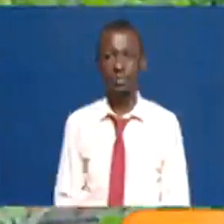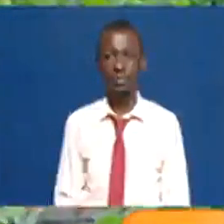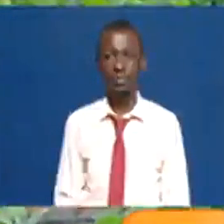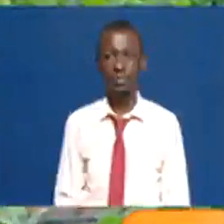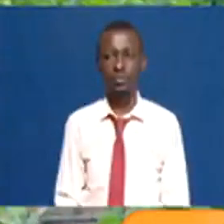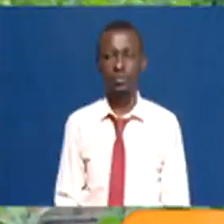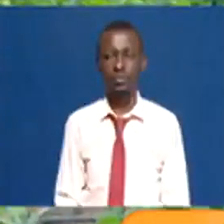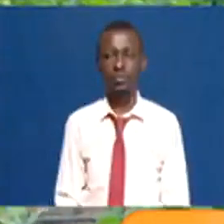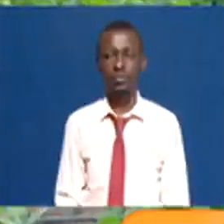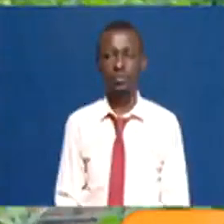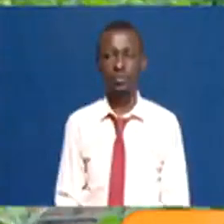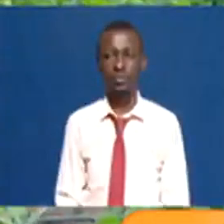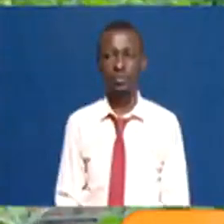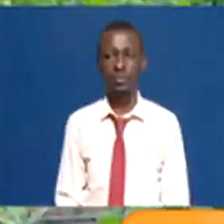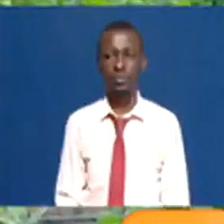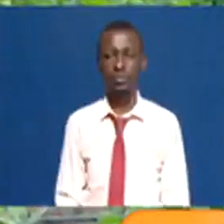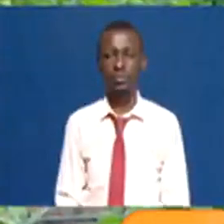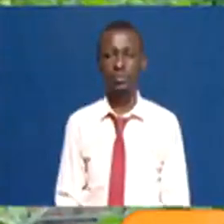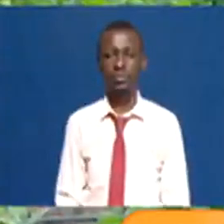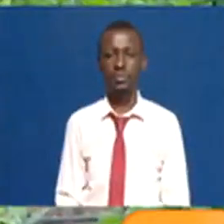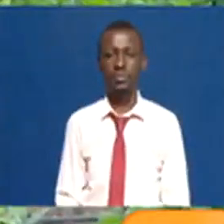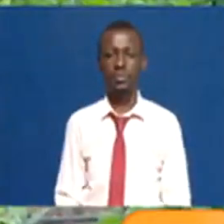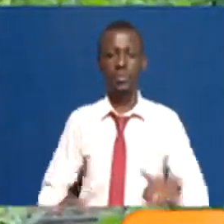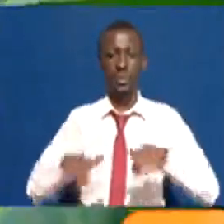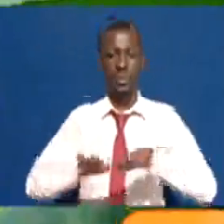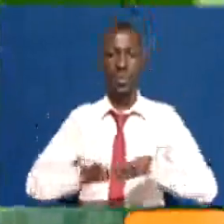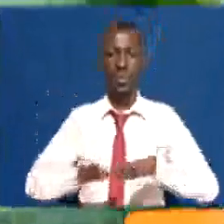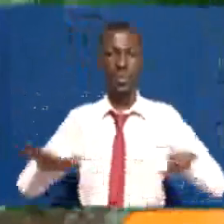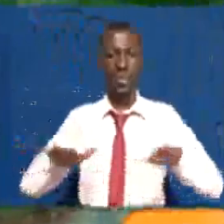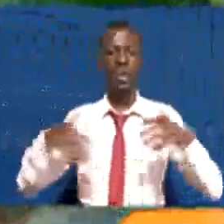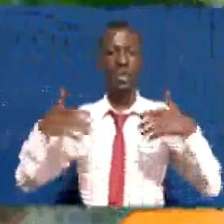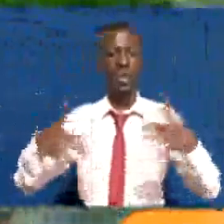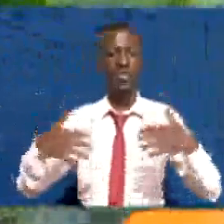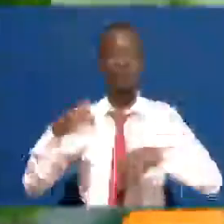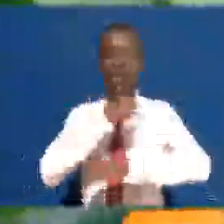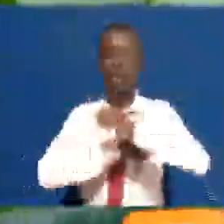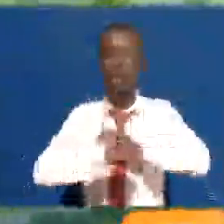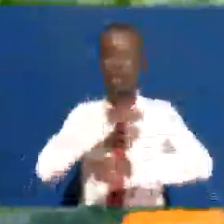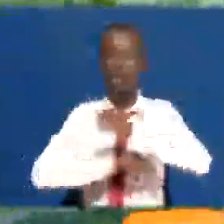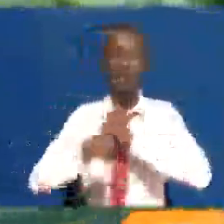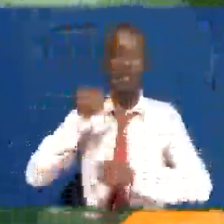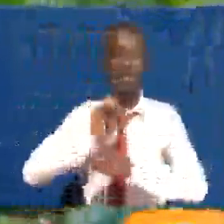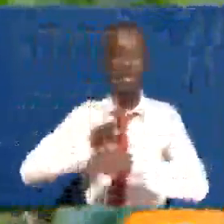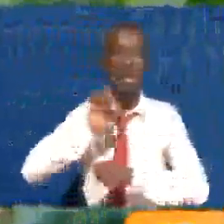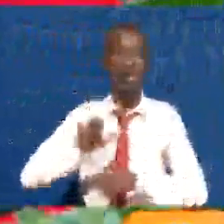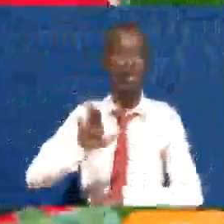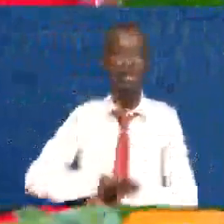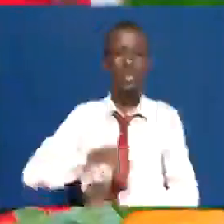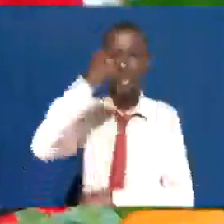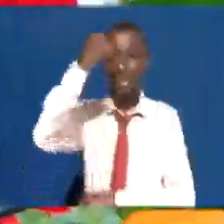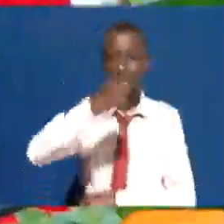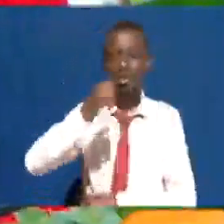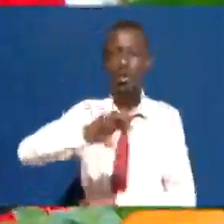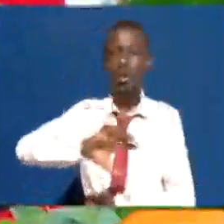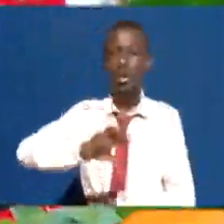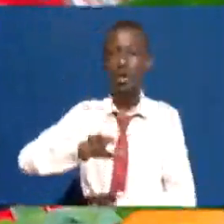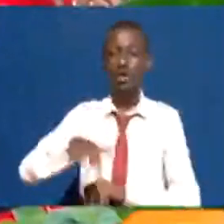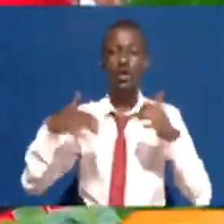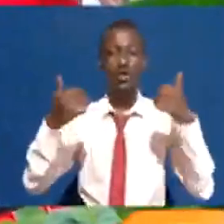It is a beehive of activity at this farm located at Birika area in Kajiado County, as these